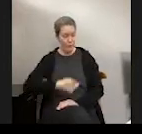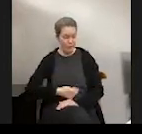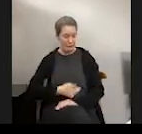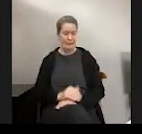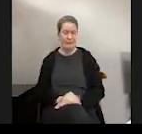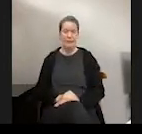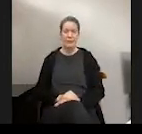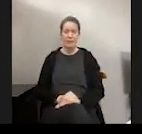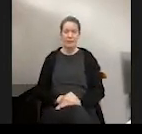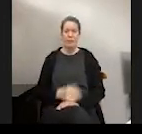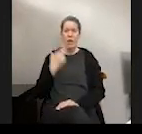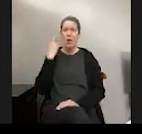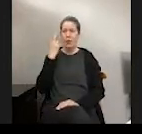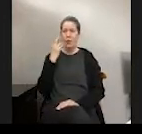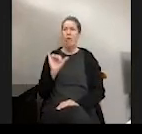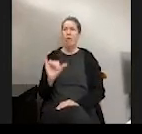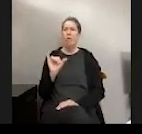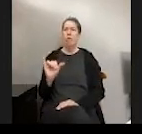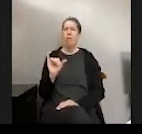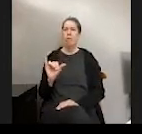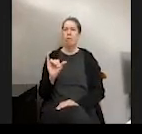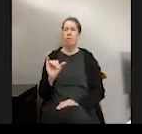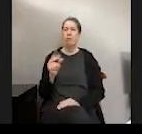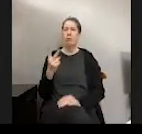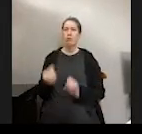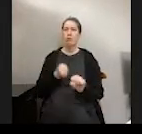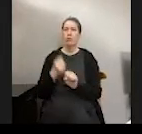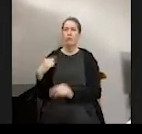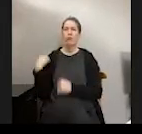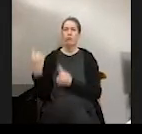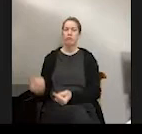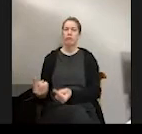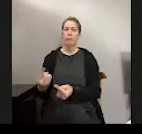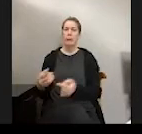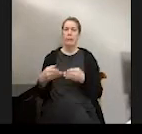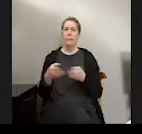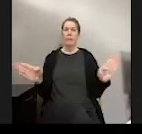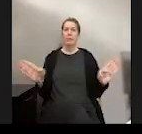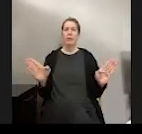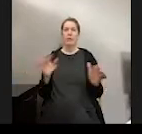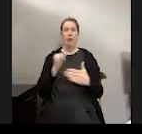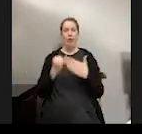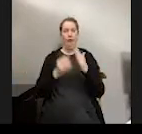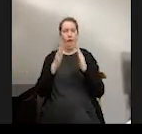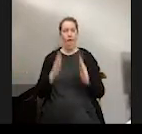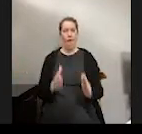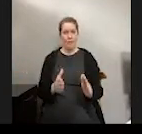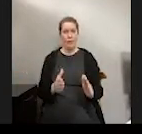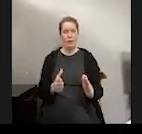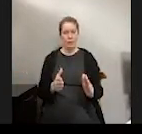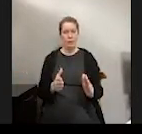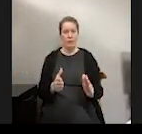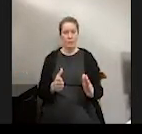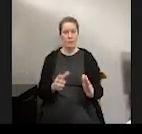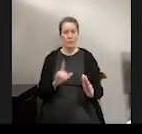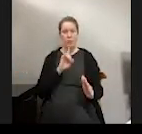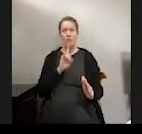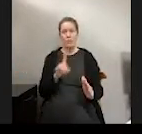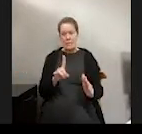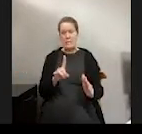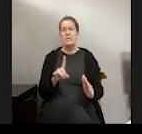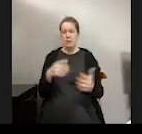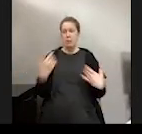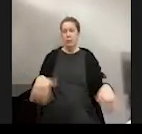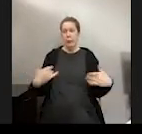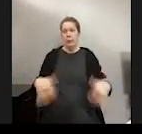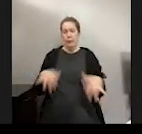I realized in the last few years that being a public artist had become increasingly important to me. I have a